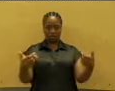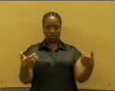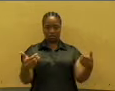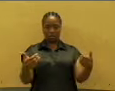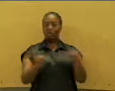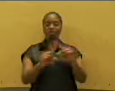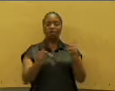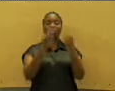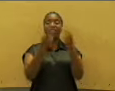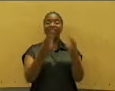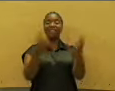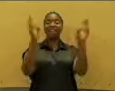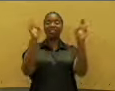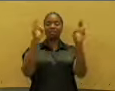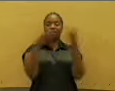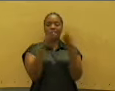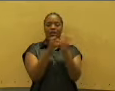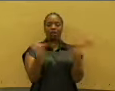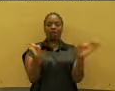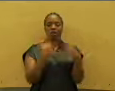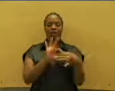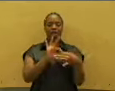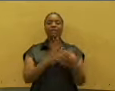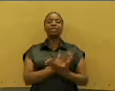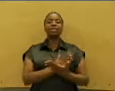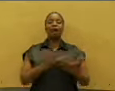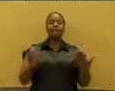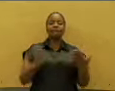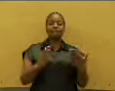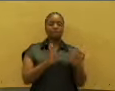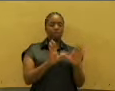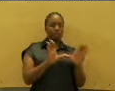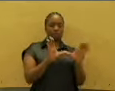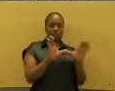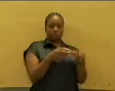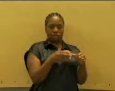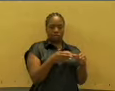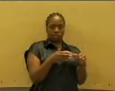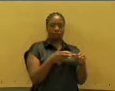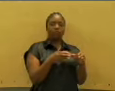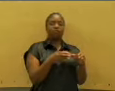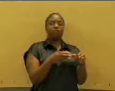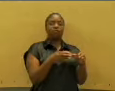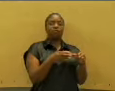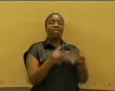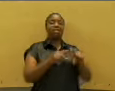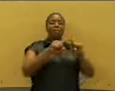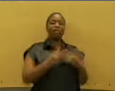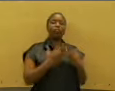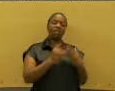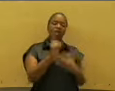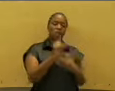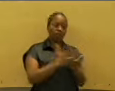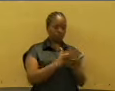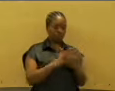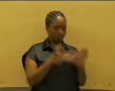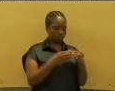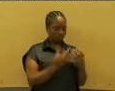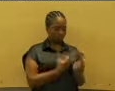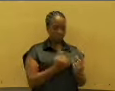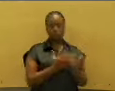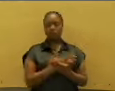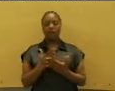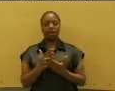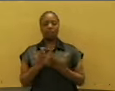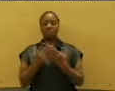not a university-wide commitment. It seems that there are departments and units that are lacking in these inclusive practices. So some